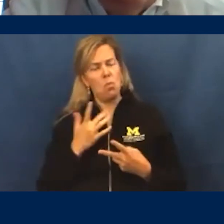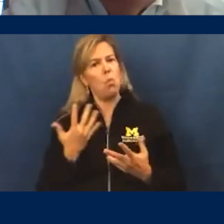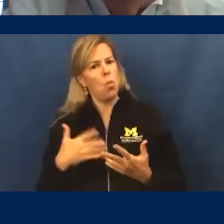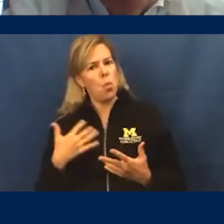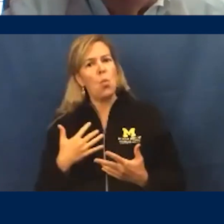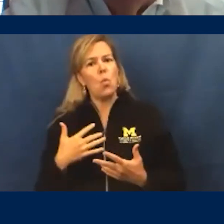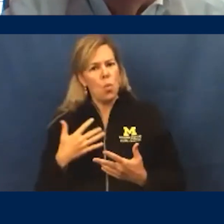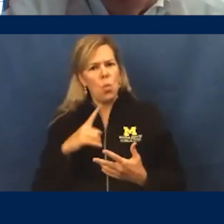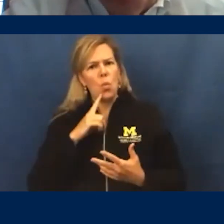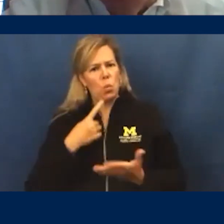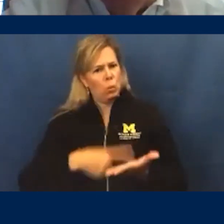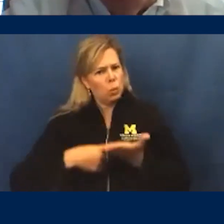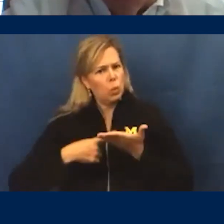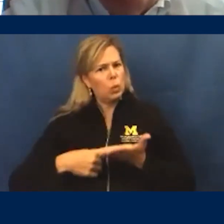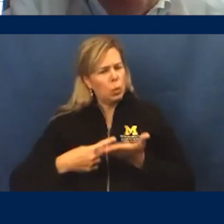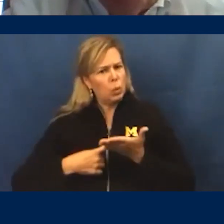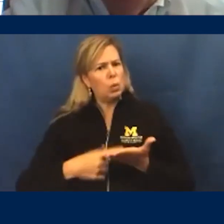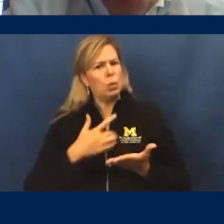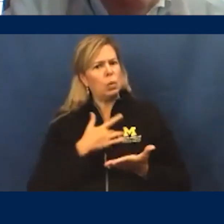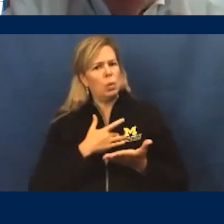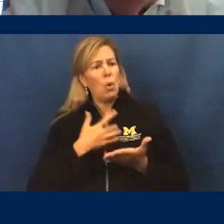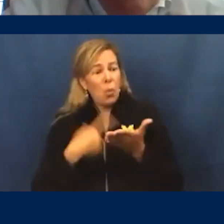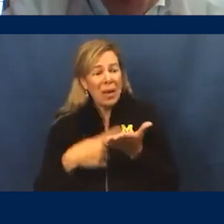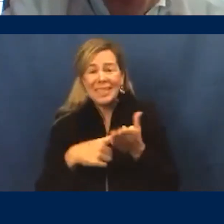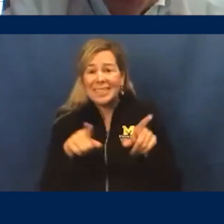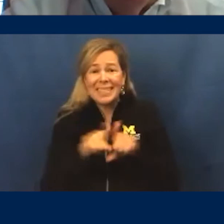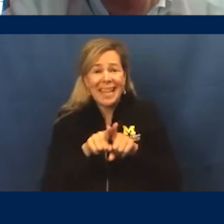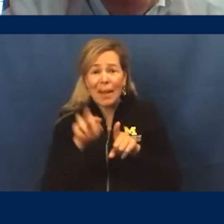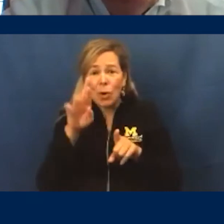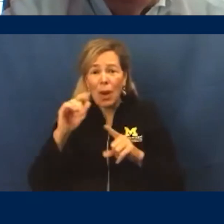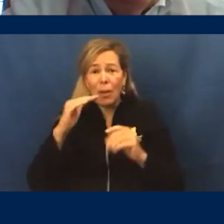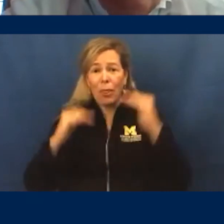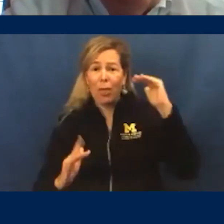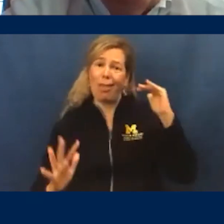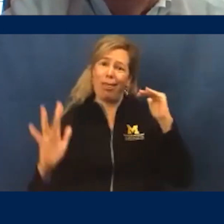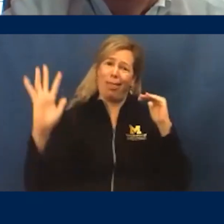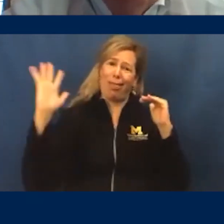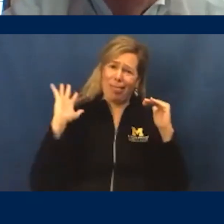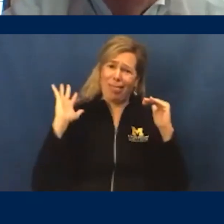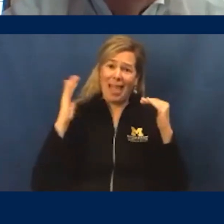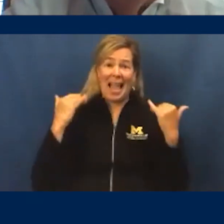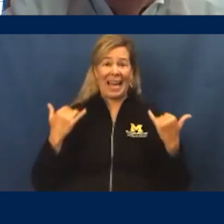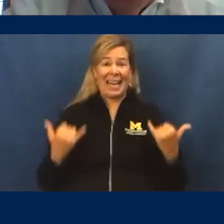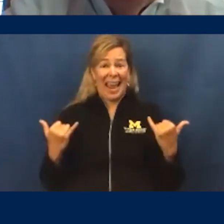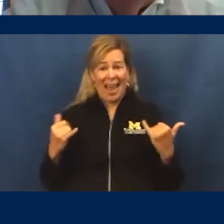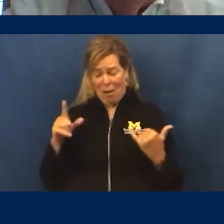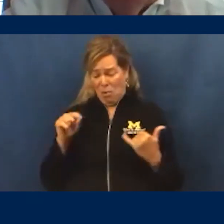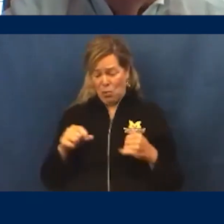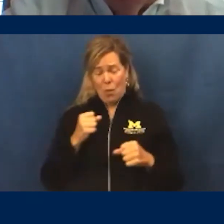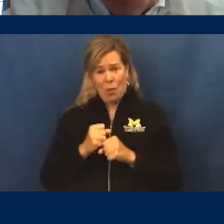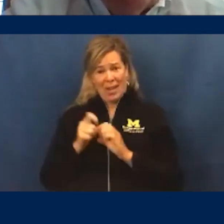the same racial disparities at the time, and it's now almost 20 years later,